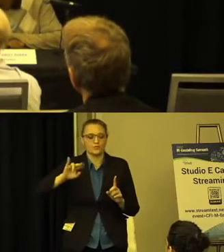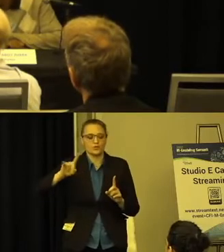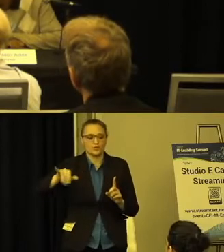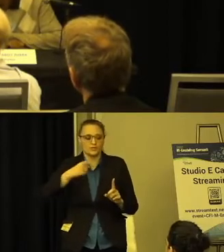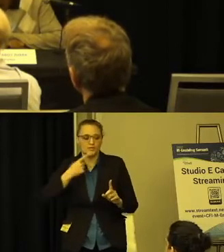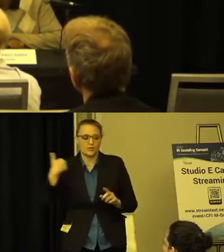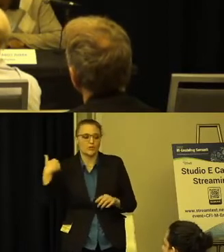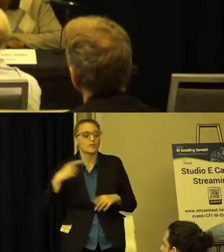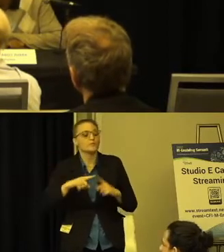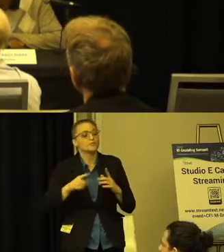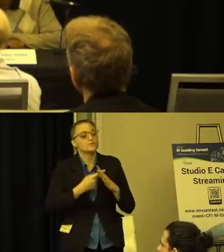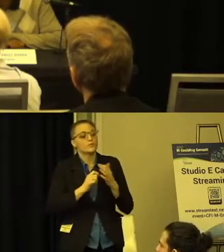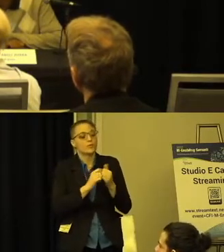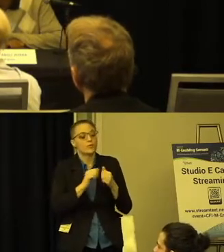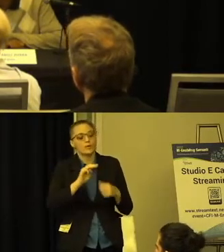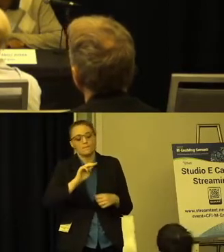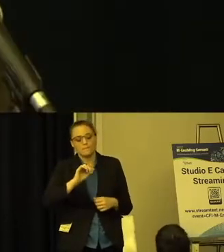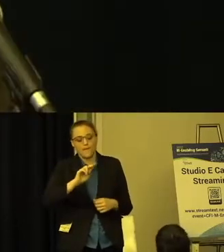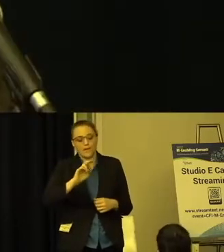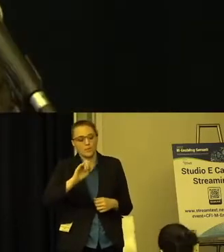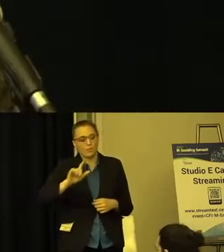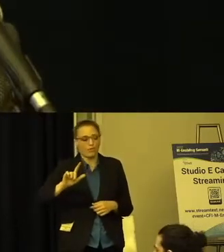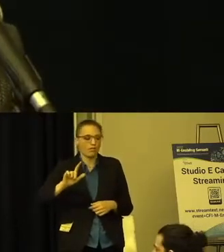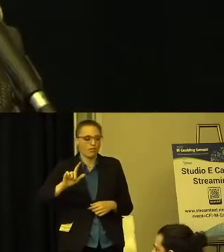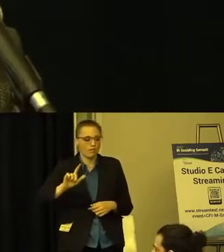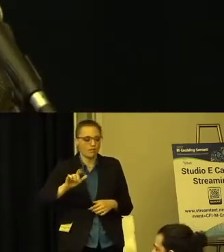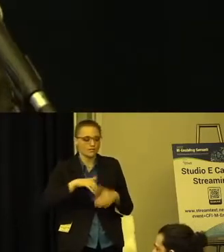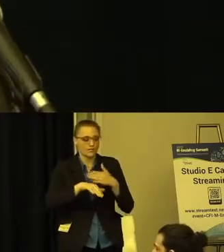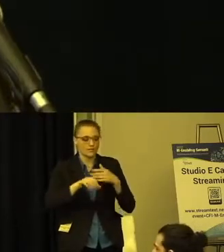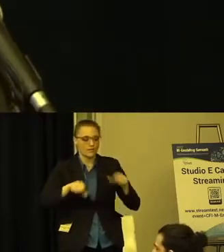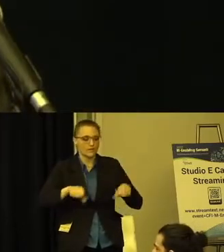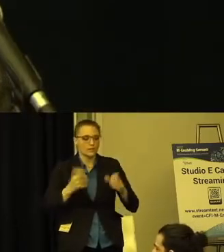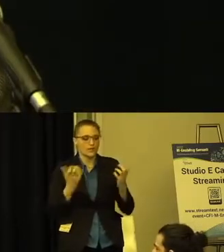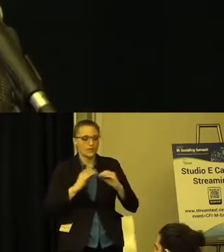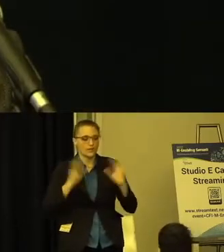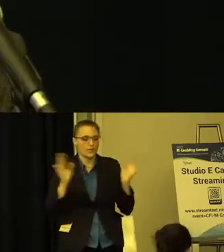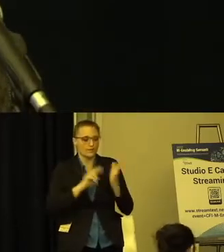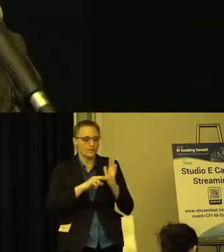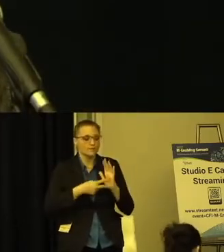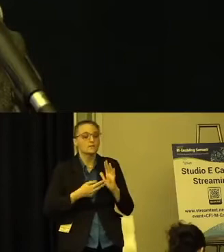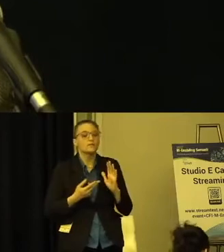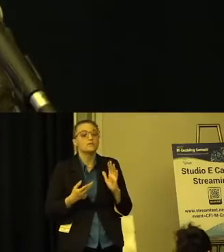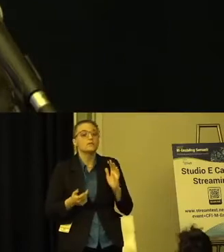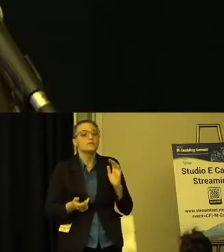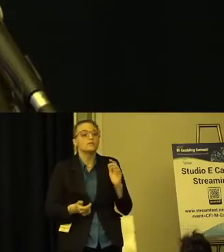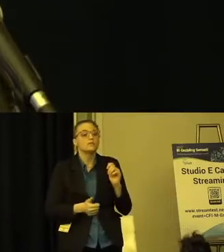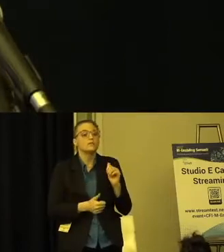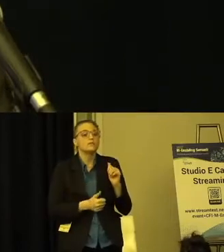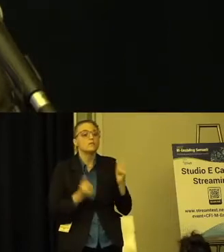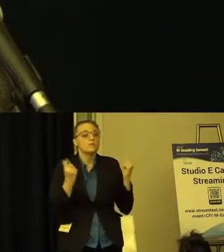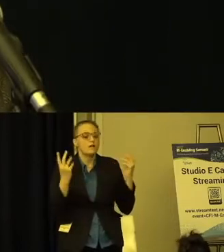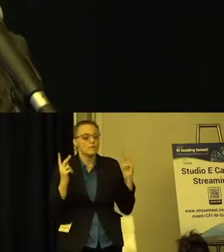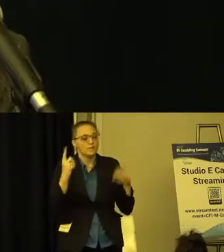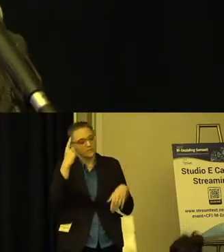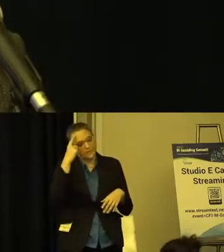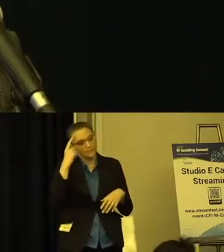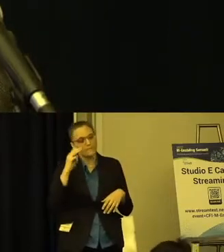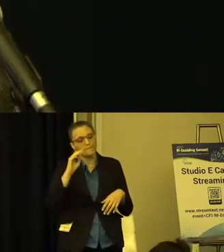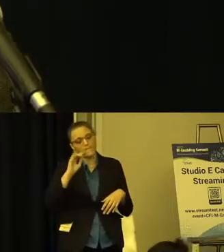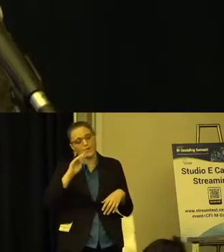with the word like manual accessibility, and I want to make sure we're clear what we're talking about. A lot of people refer to manual